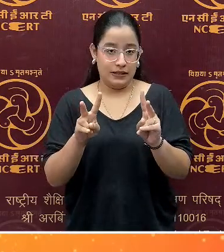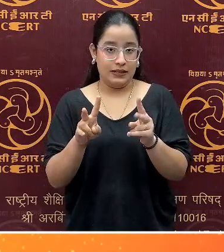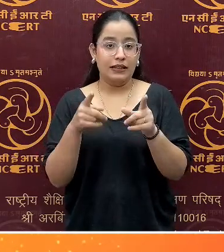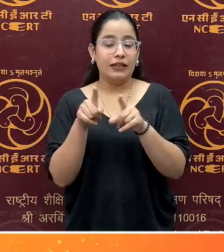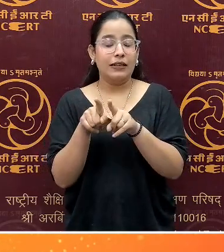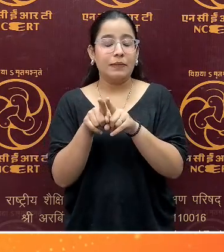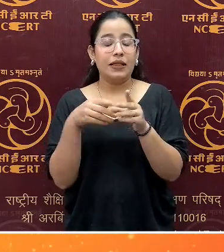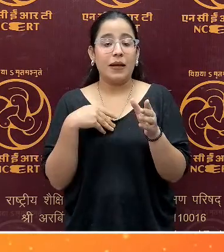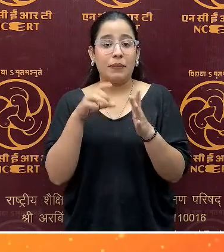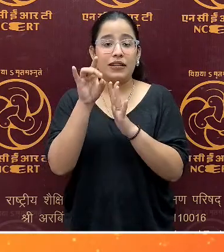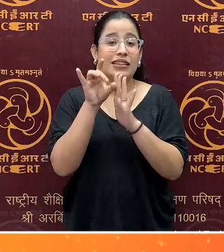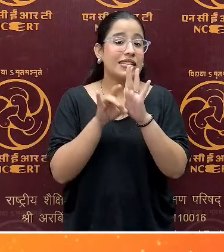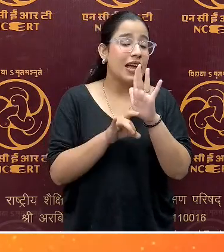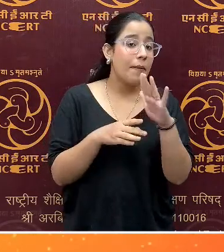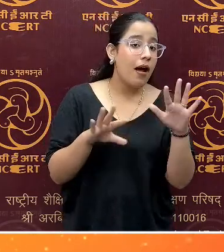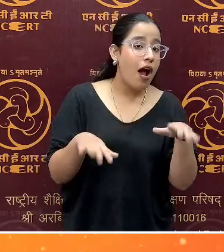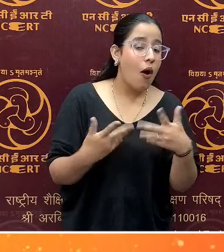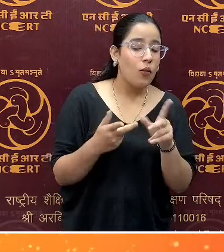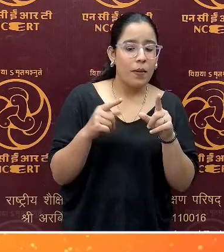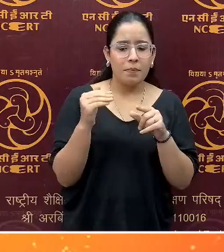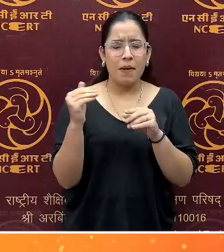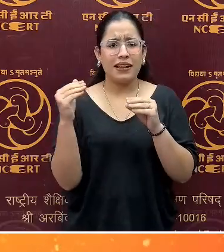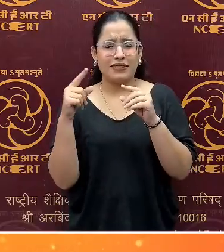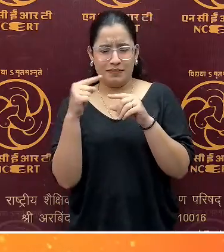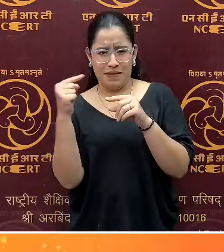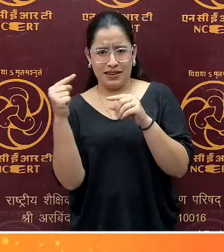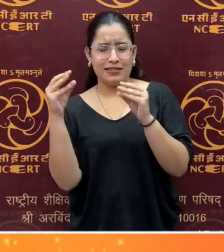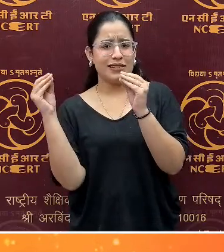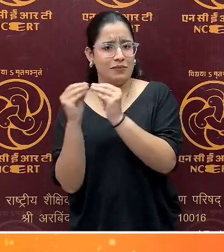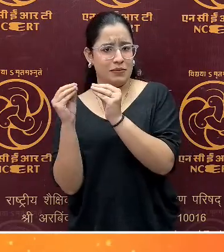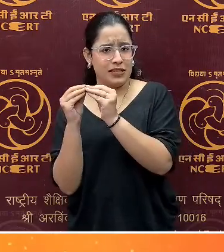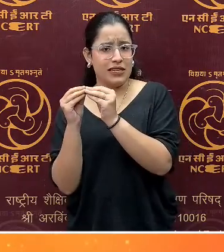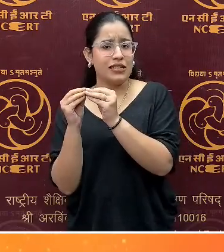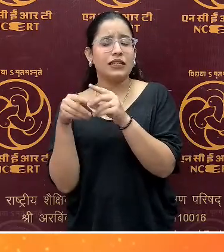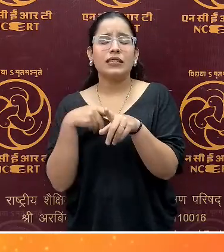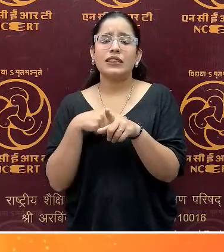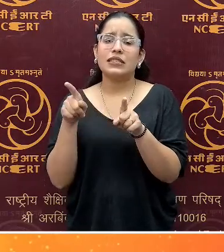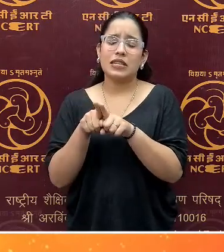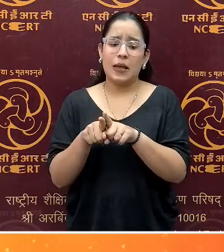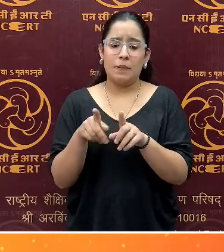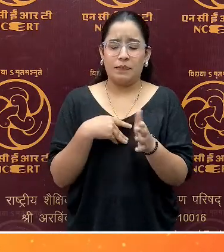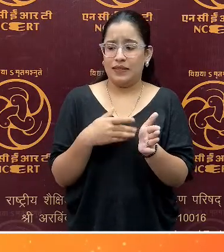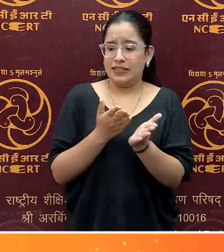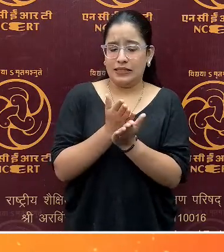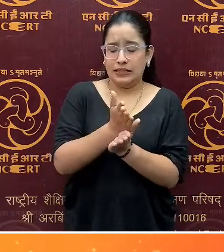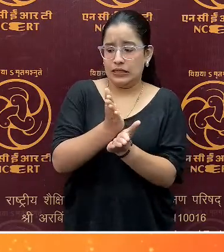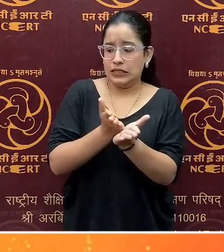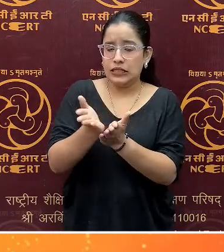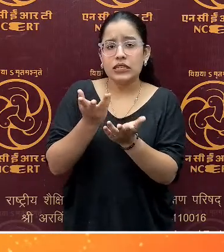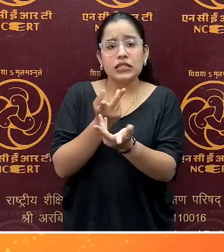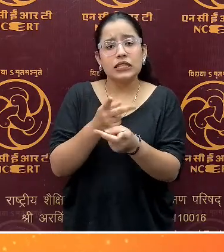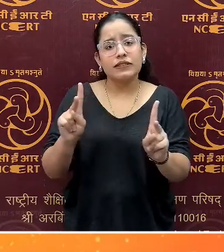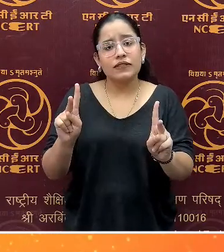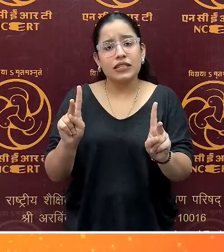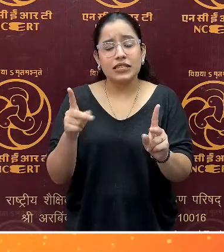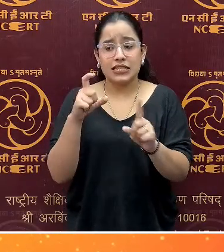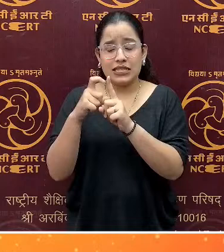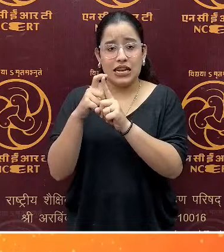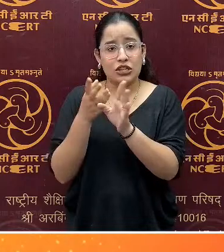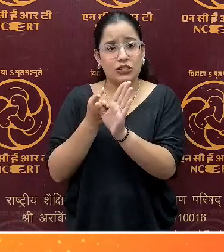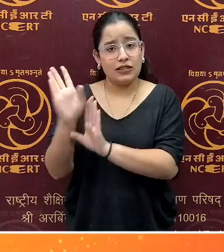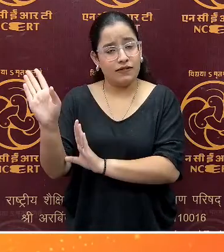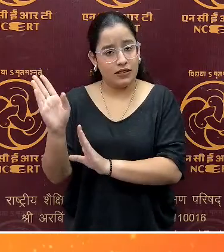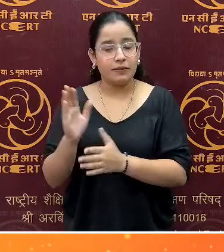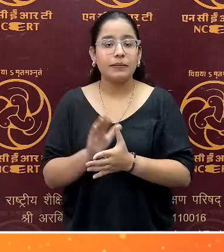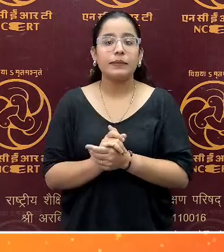how do we describe opposite? Minus B stands for a vector which is in line, collinear to the vector B, but it is in the opposite